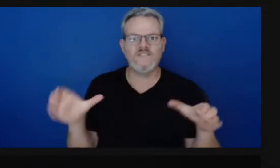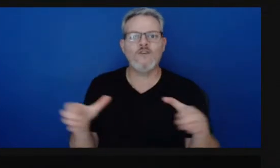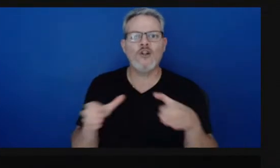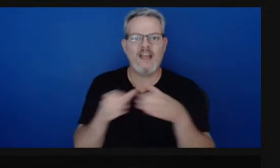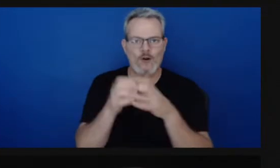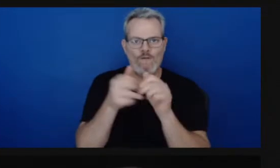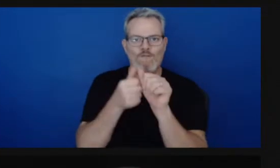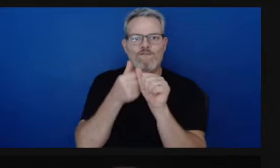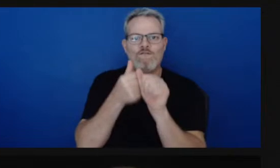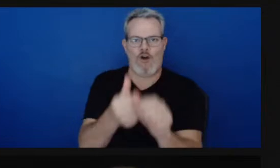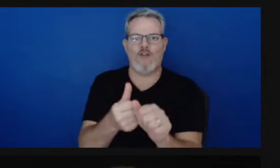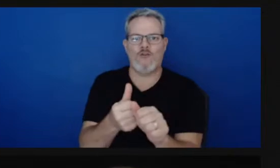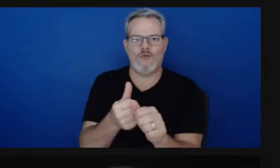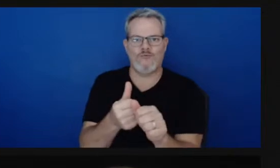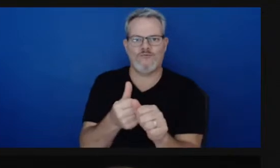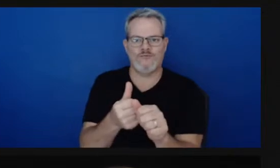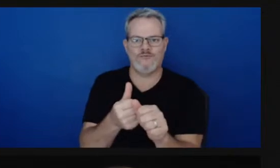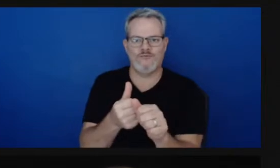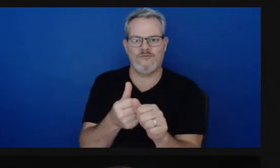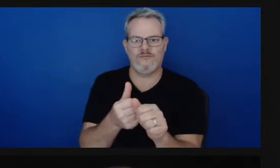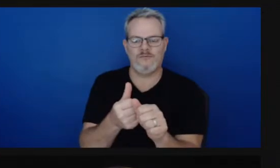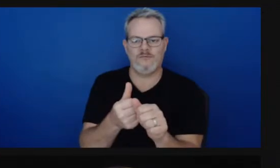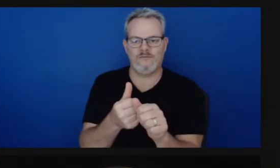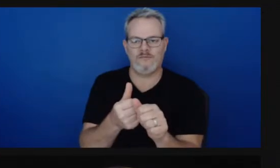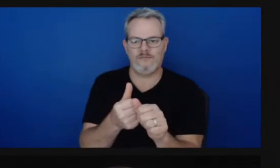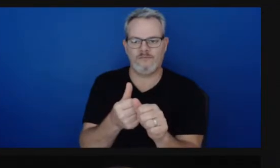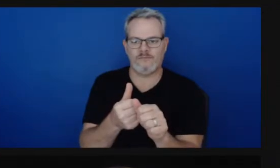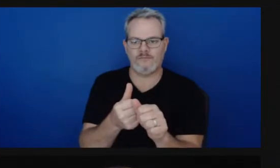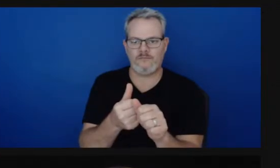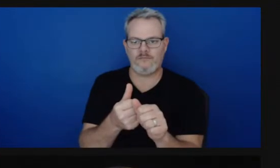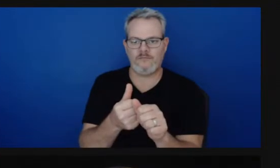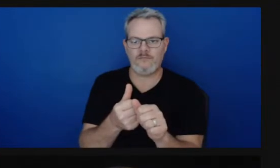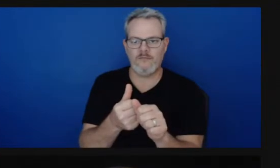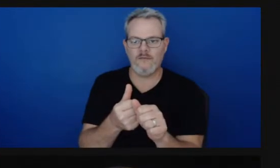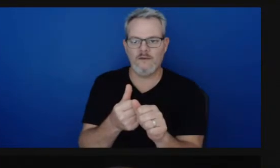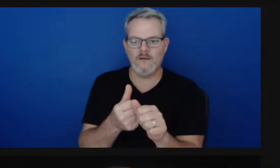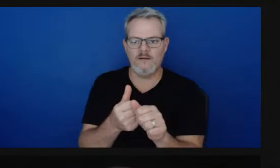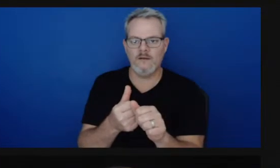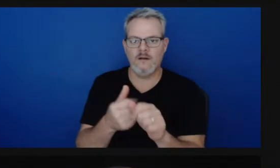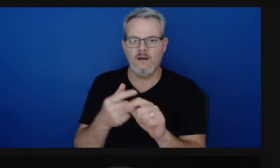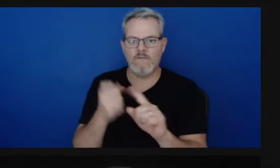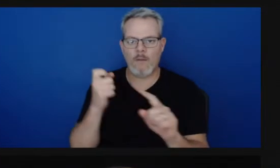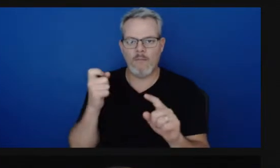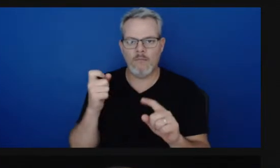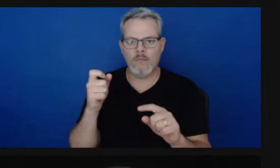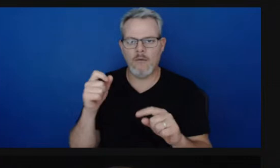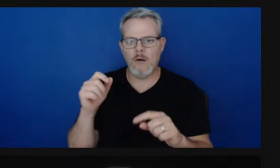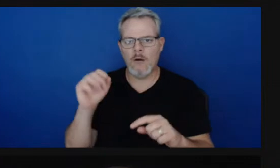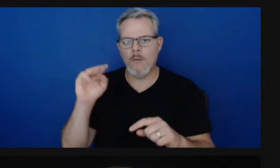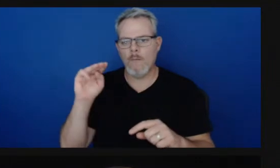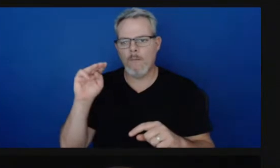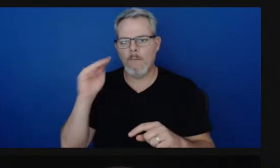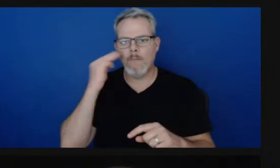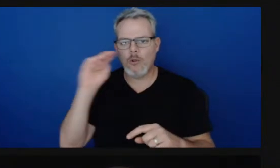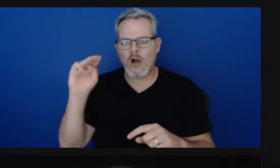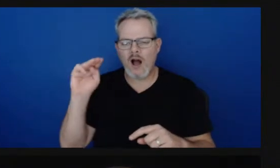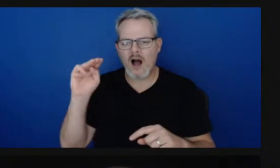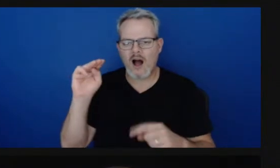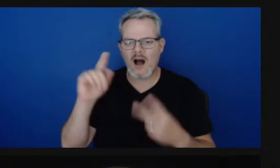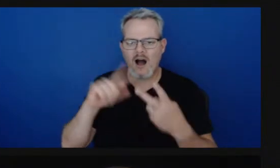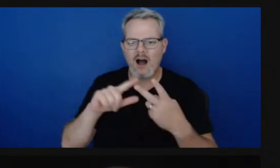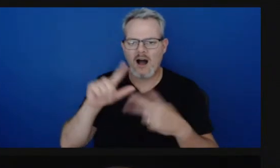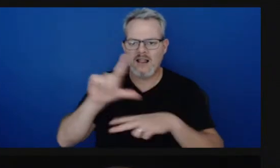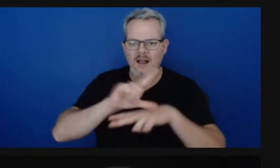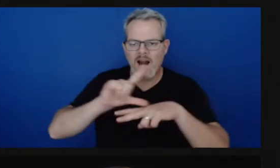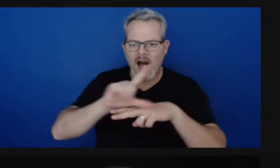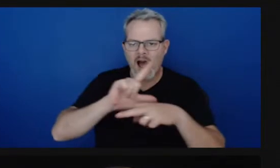The volcanoes on the Outer Islands, to Oahu Ko'olau, Molokai Lanai, Mahukona